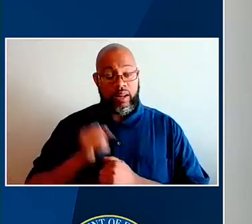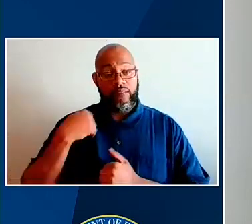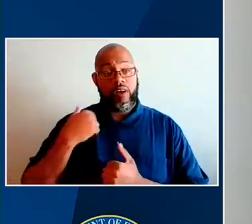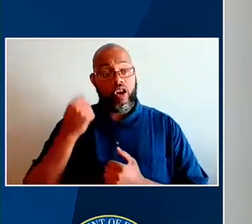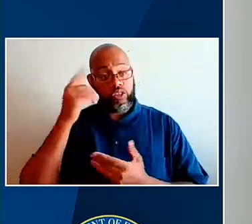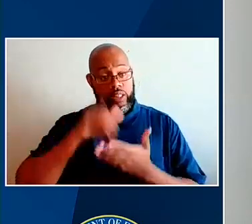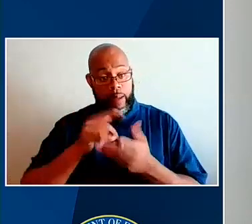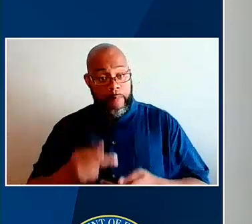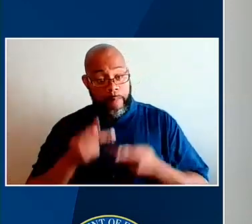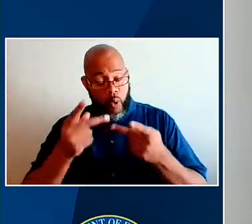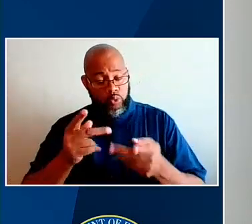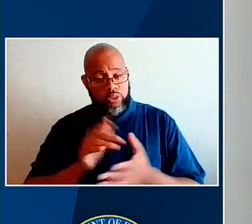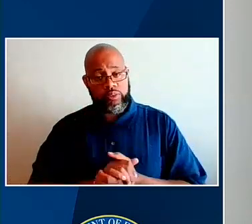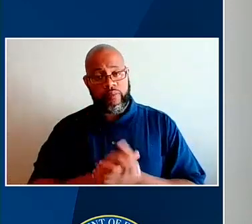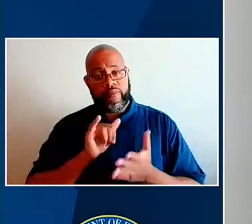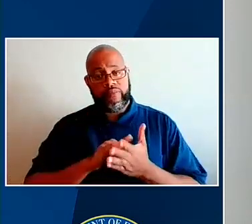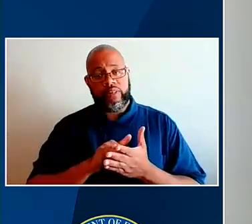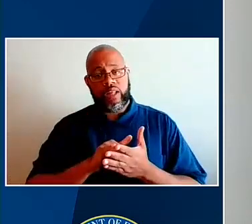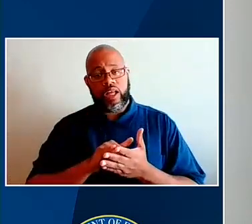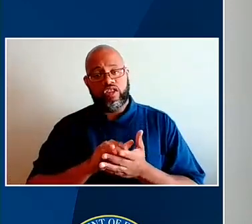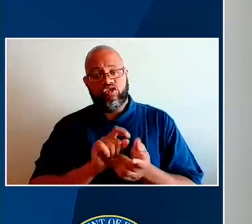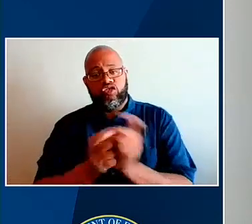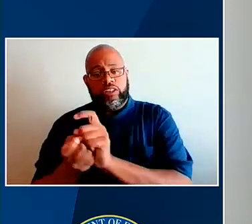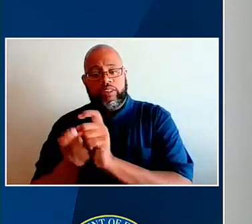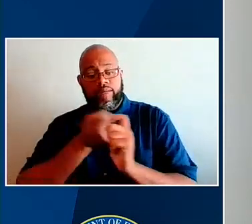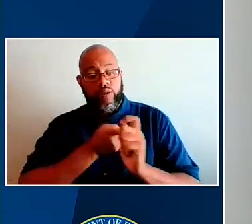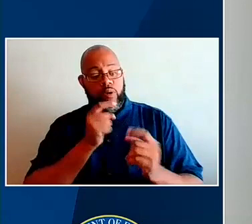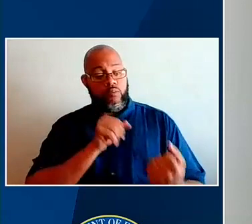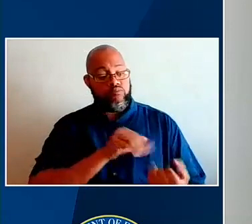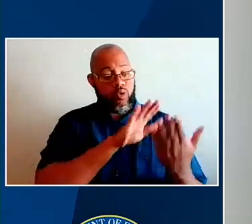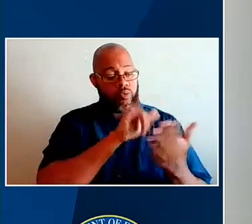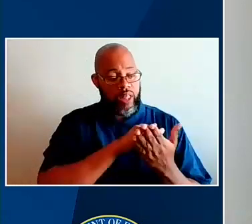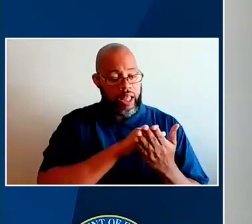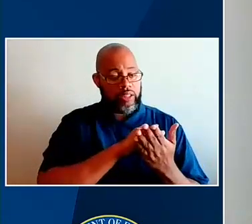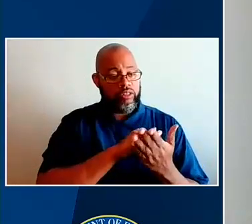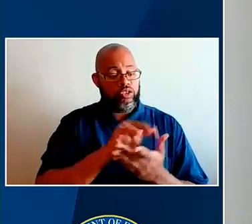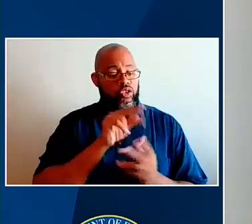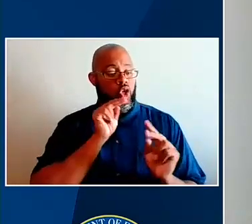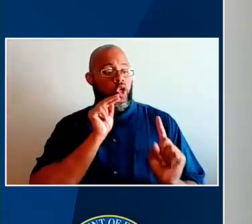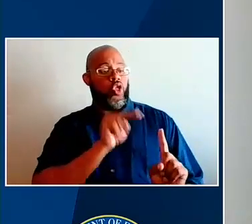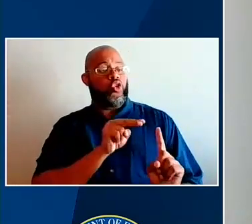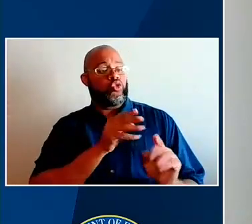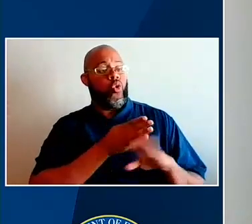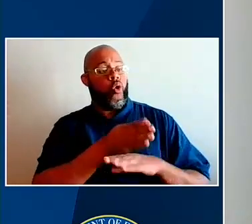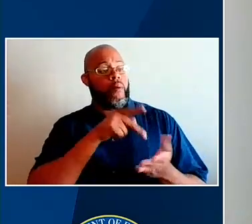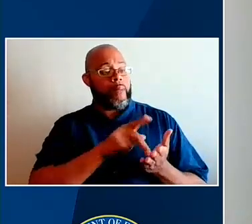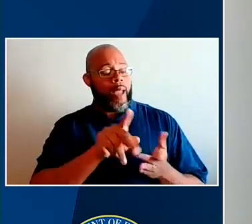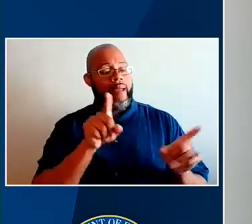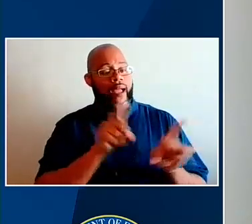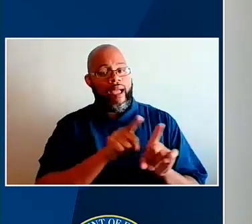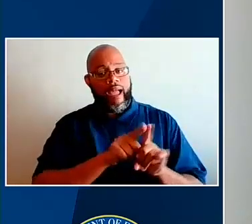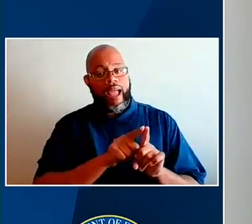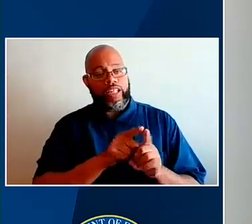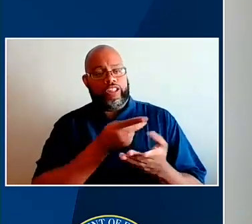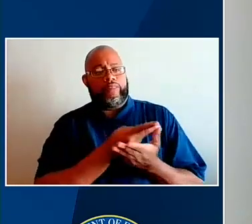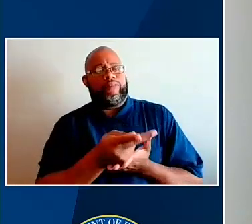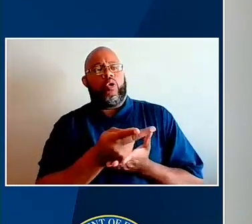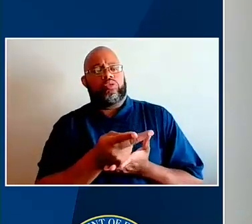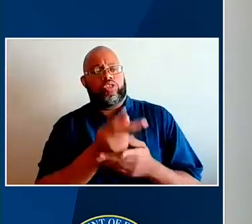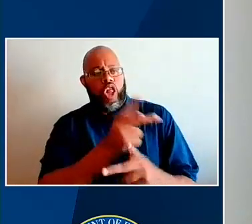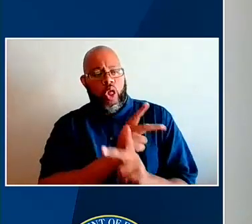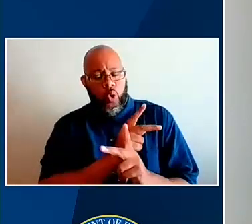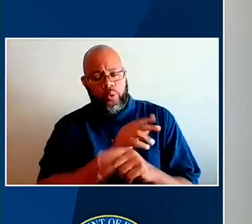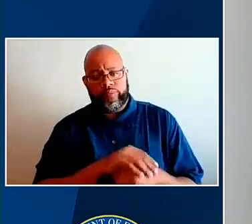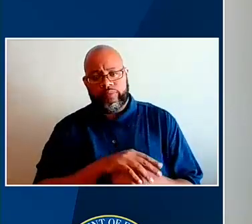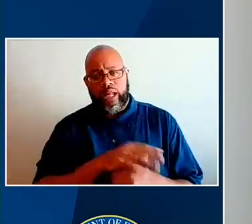correctly, it would transition from an approach that sort of looks at an overpayment as a defaulted loan